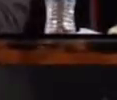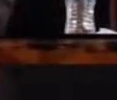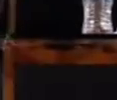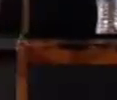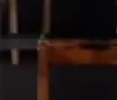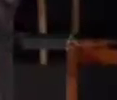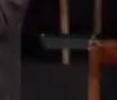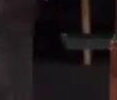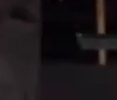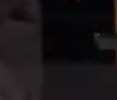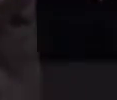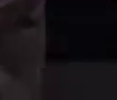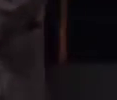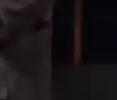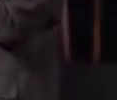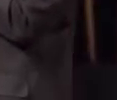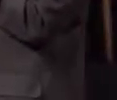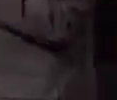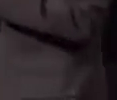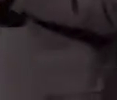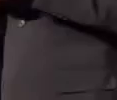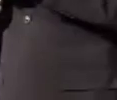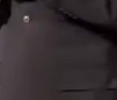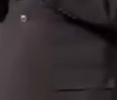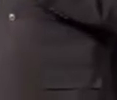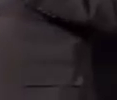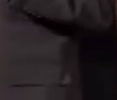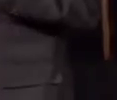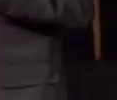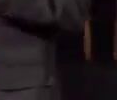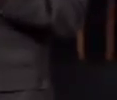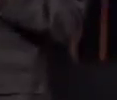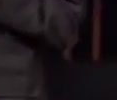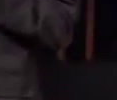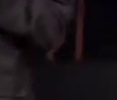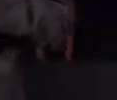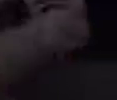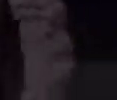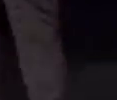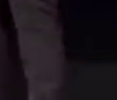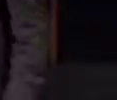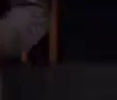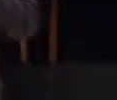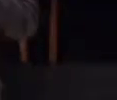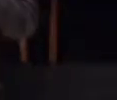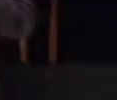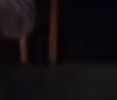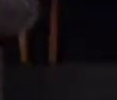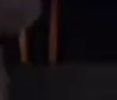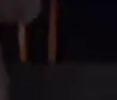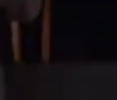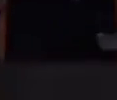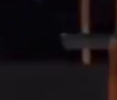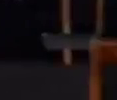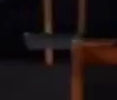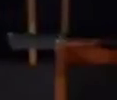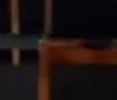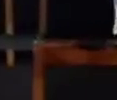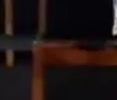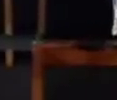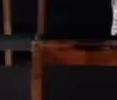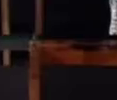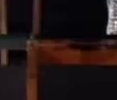the Lord takes away. Blessed be his name. And the devil goes back to God. The devil goes back to